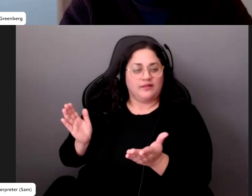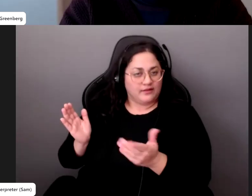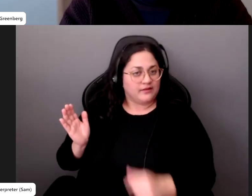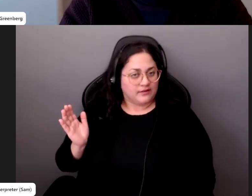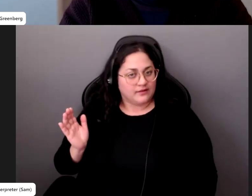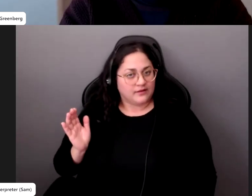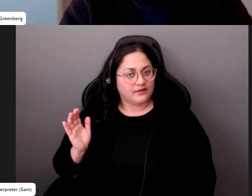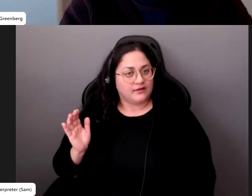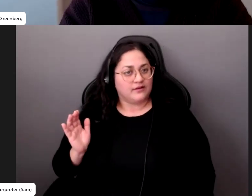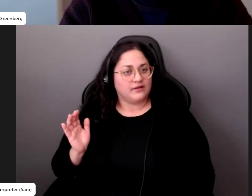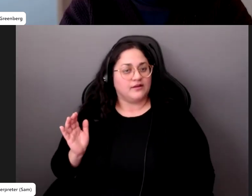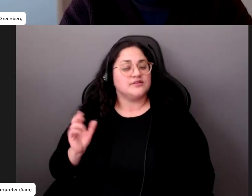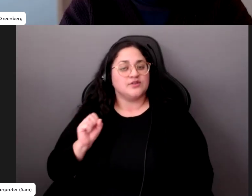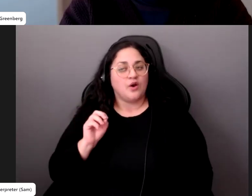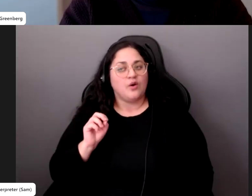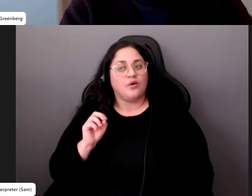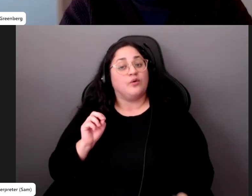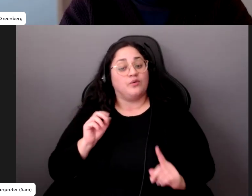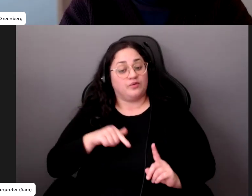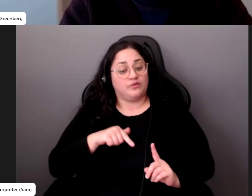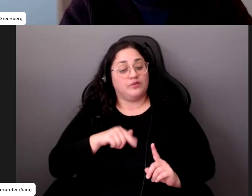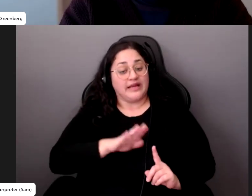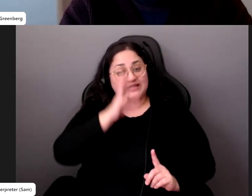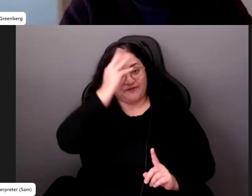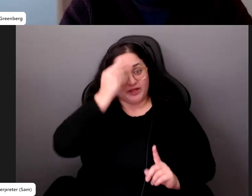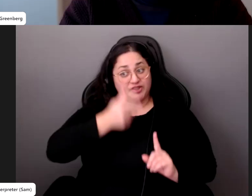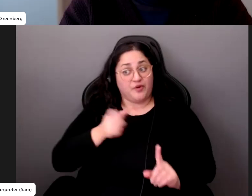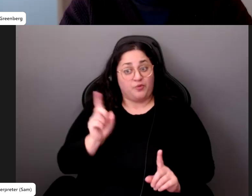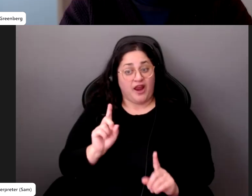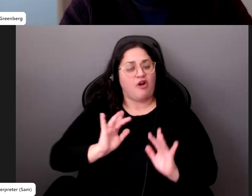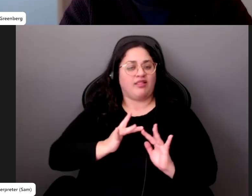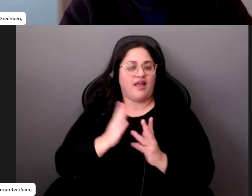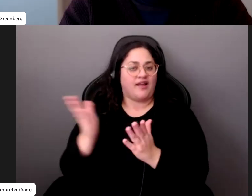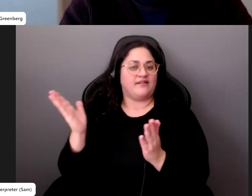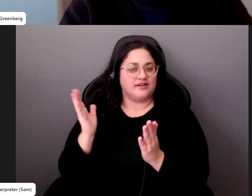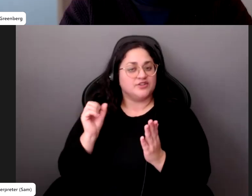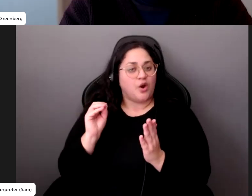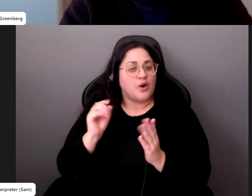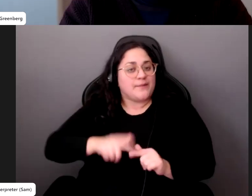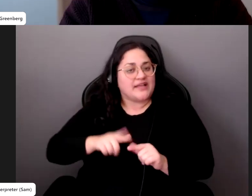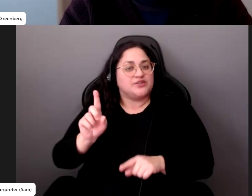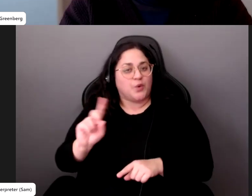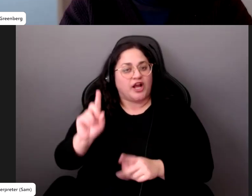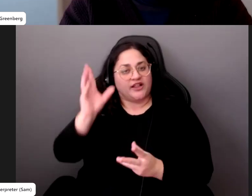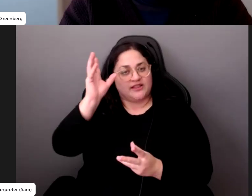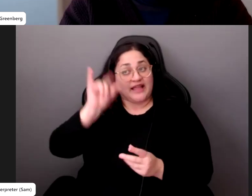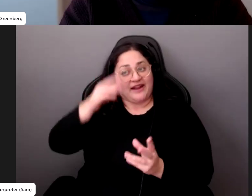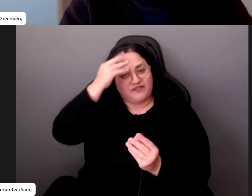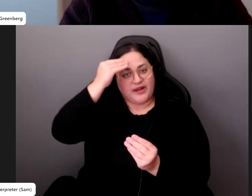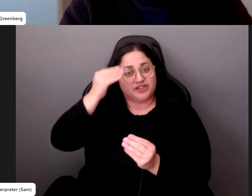new ideas. So if the source content has a bias to